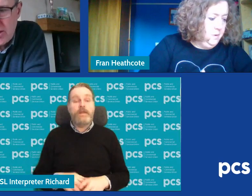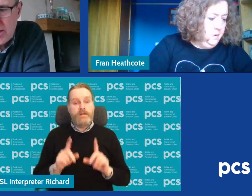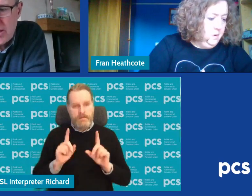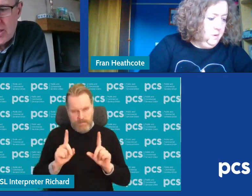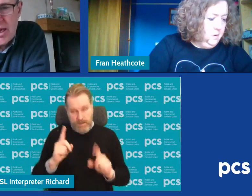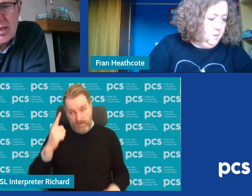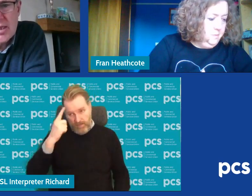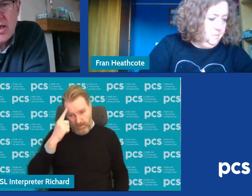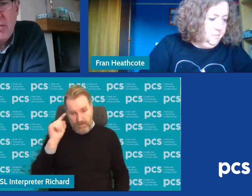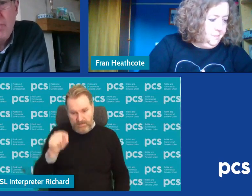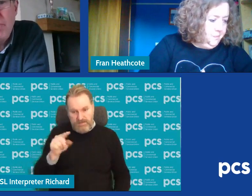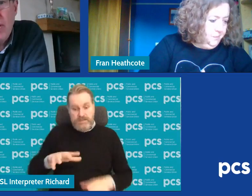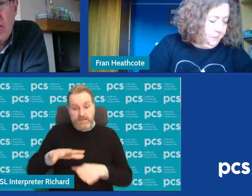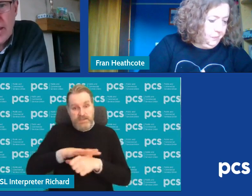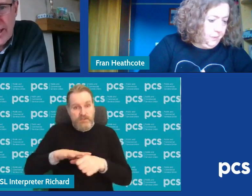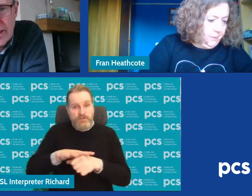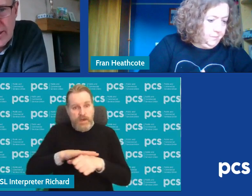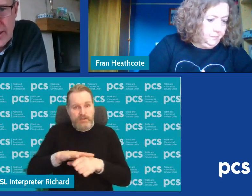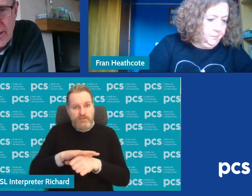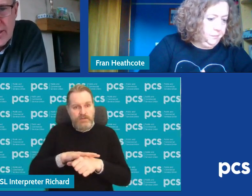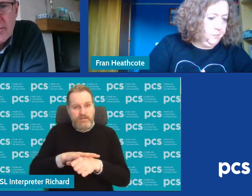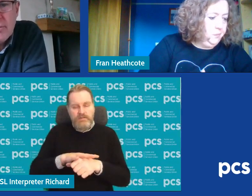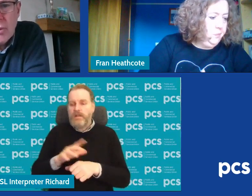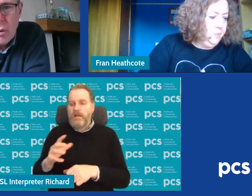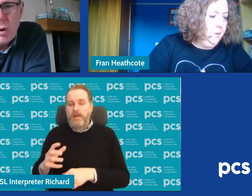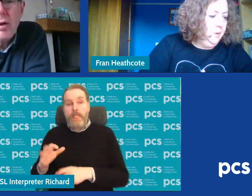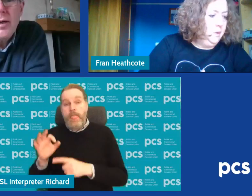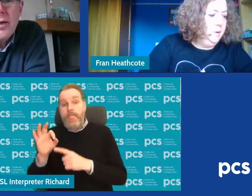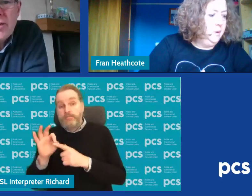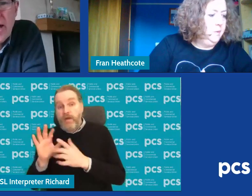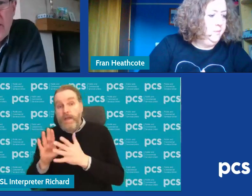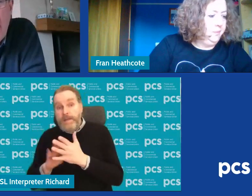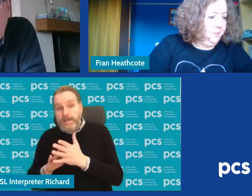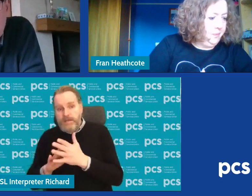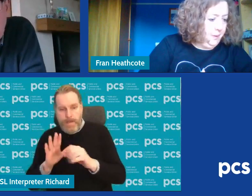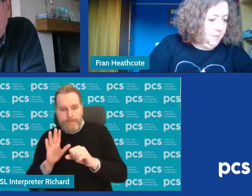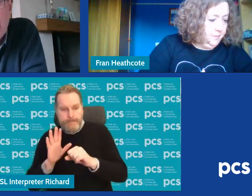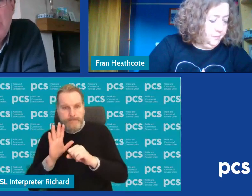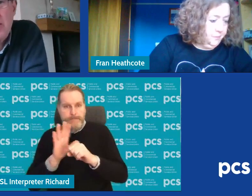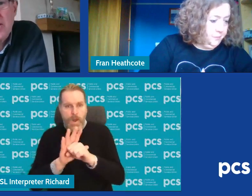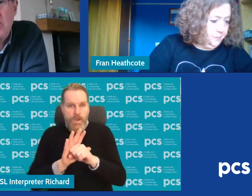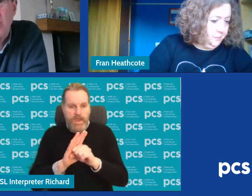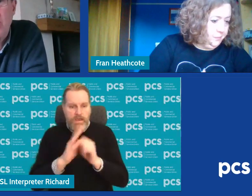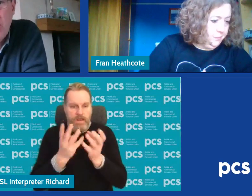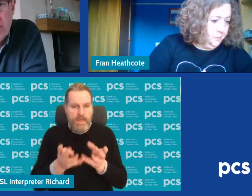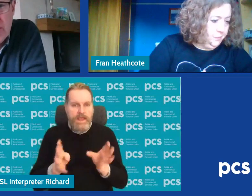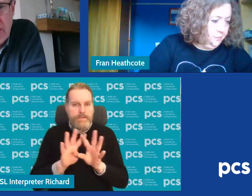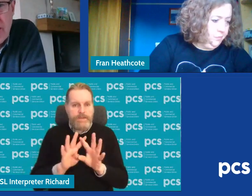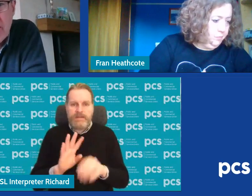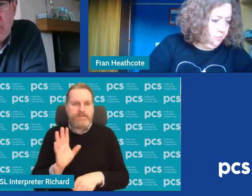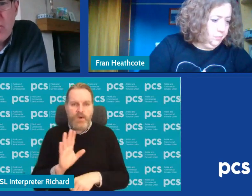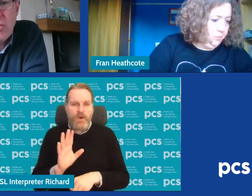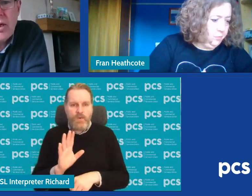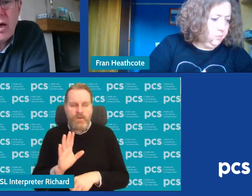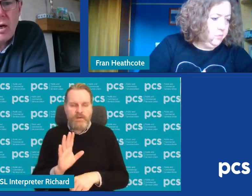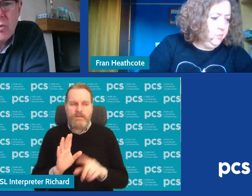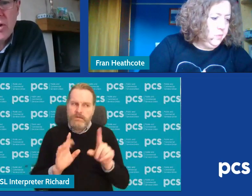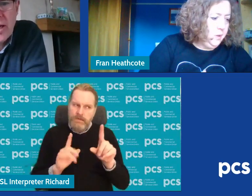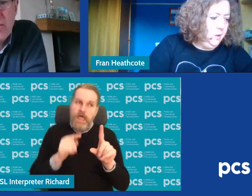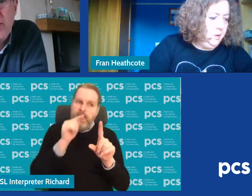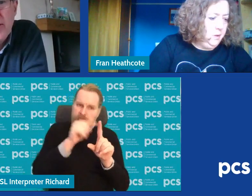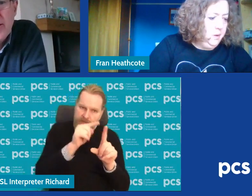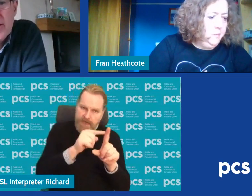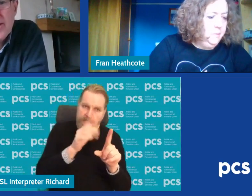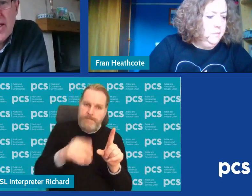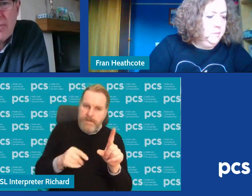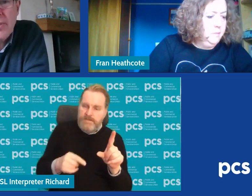situation is it's less they are blocking, more that they have to have explicit authority. And what we can't work